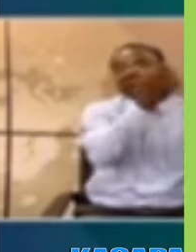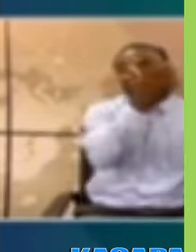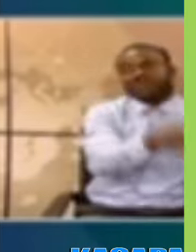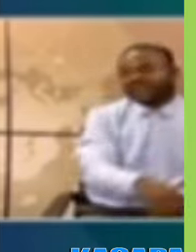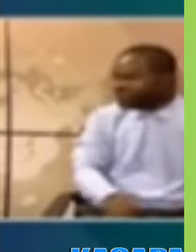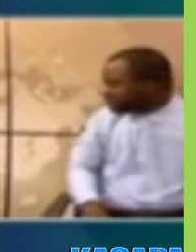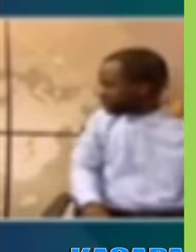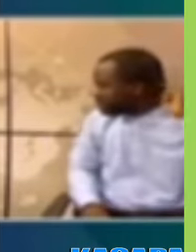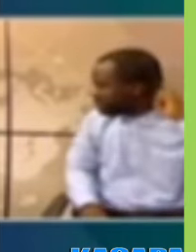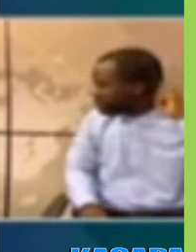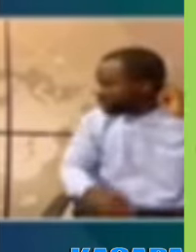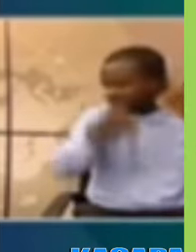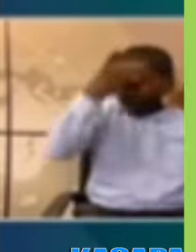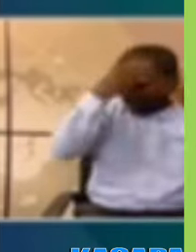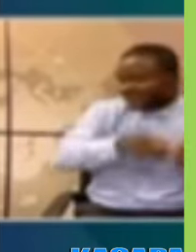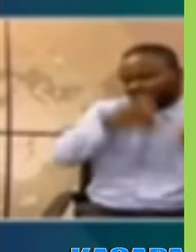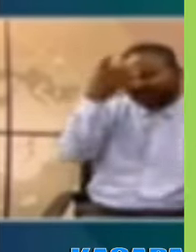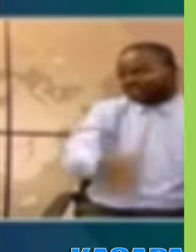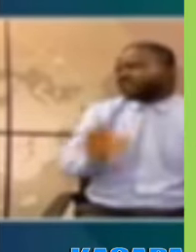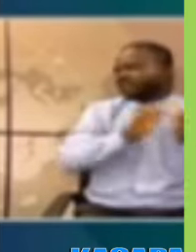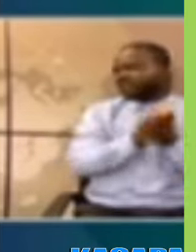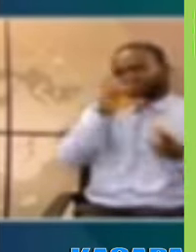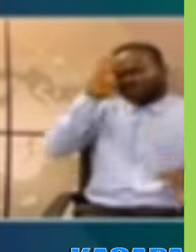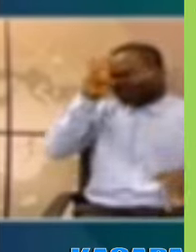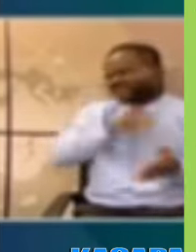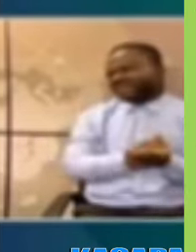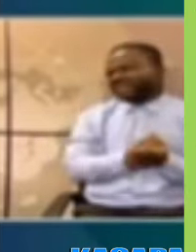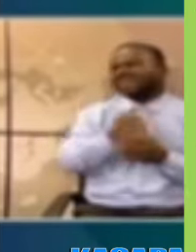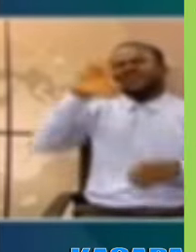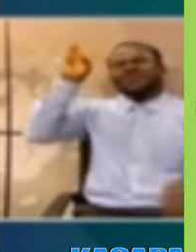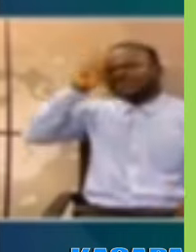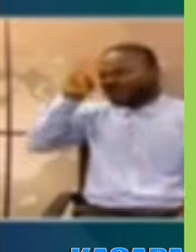skull. Okay. You people are refusing to think, and I don't know why.